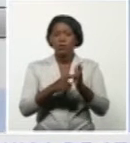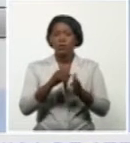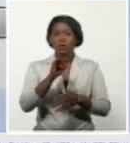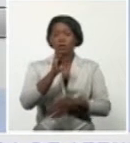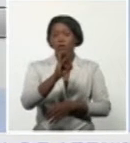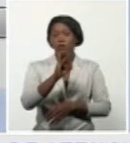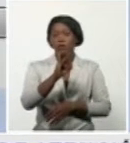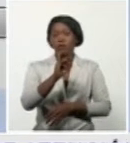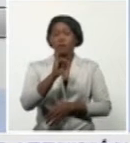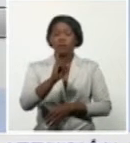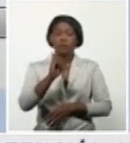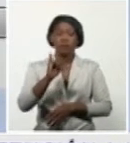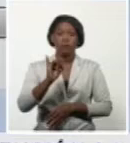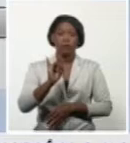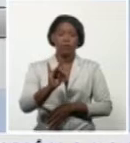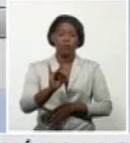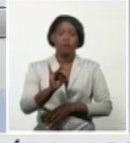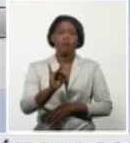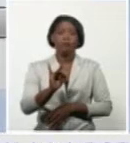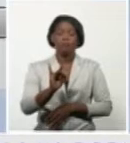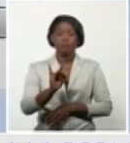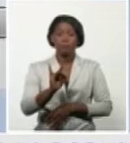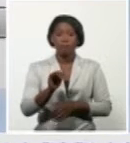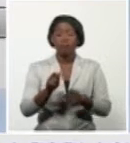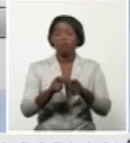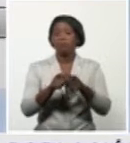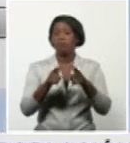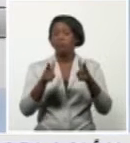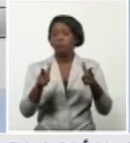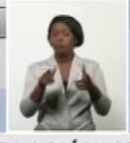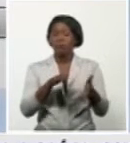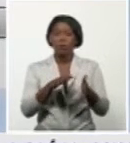1,767 yesterday, for a lethality of